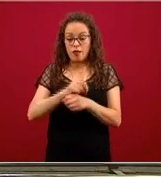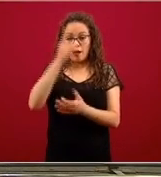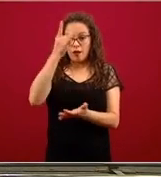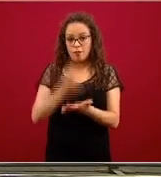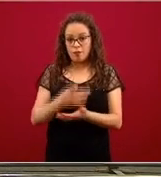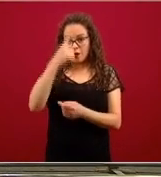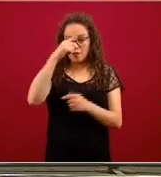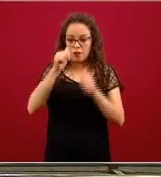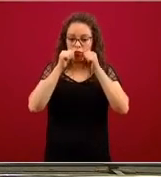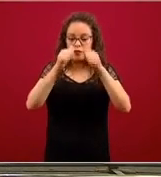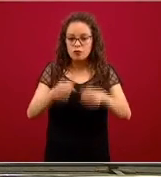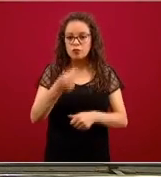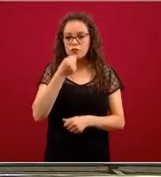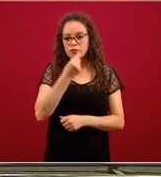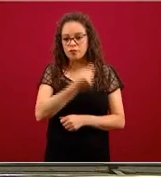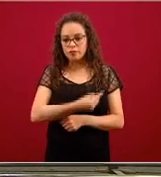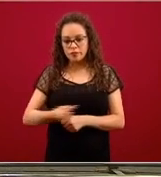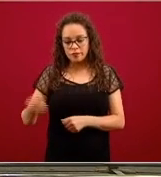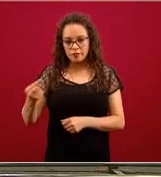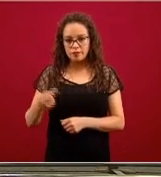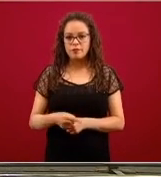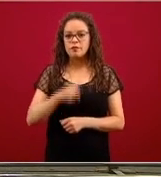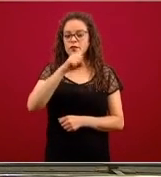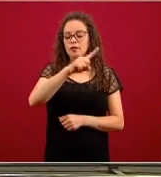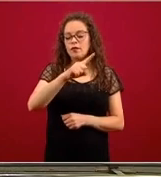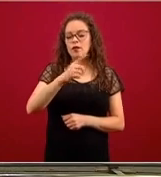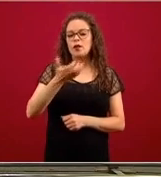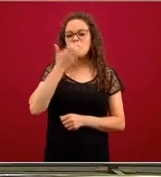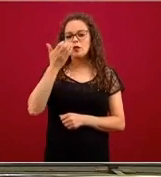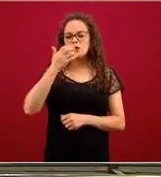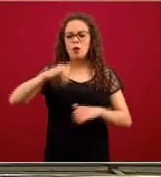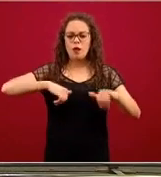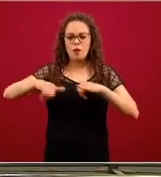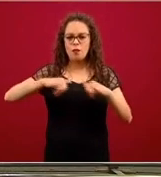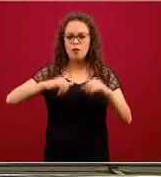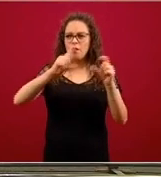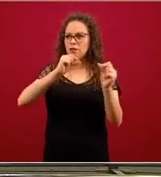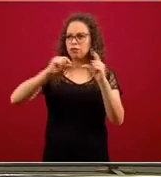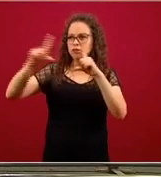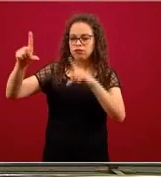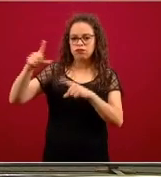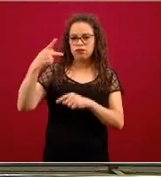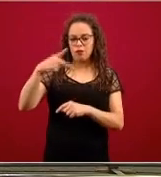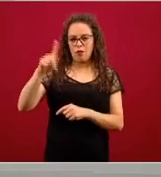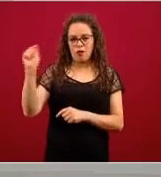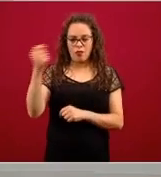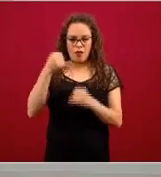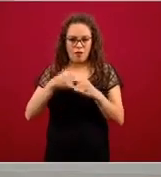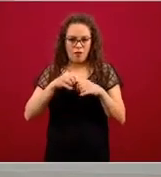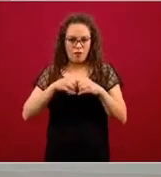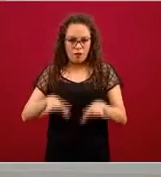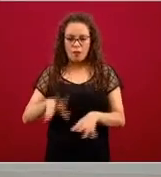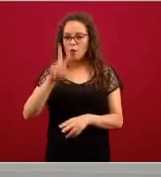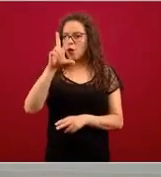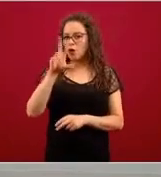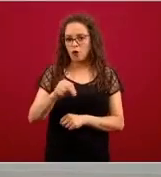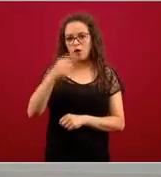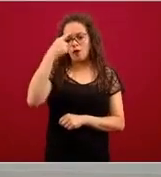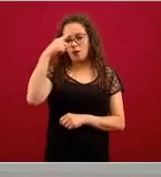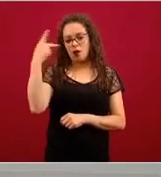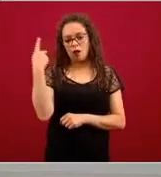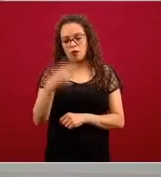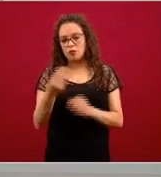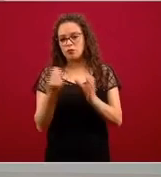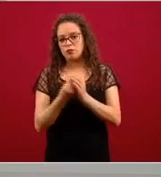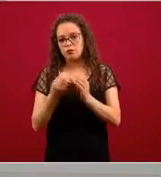of April the 30th. No habrá una presentación del comunicado técnico. Because April the 30th is a day that